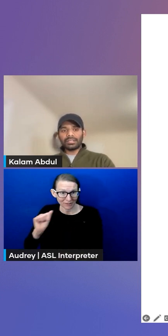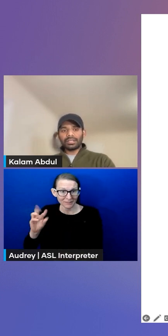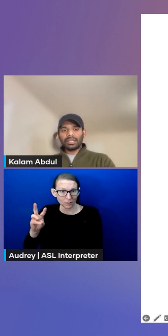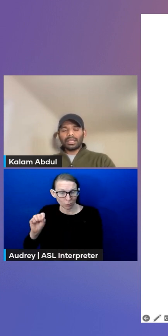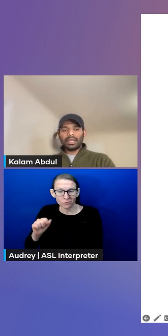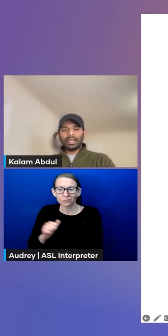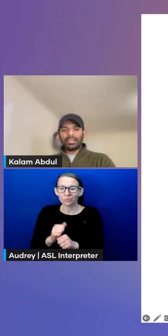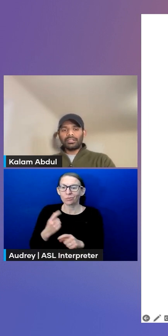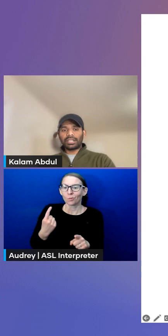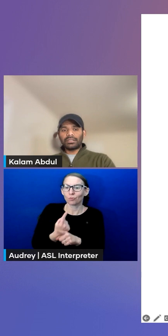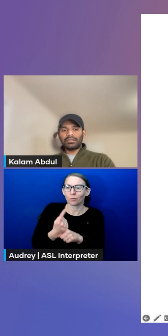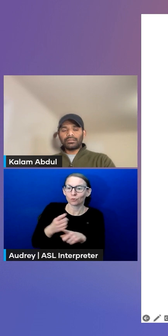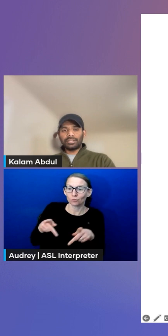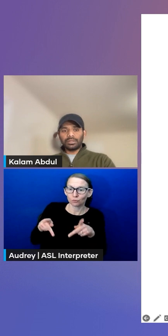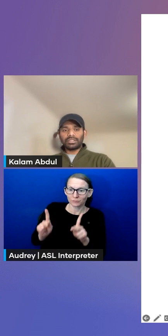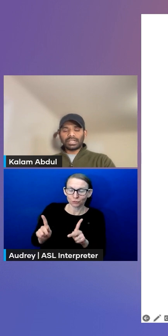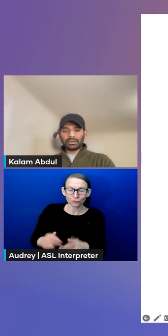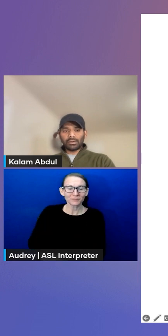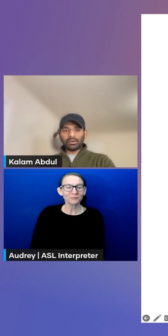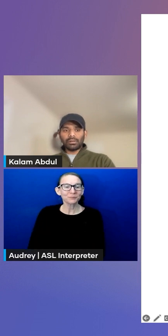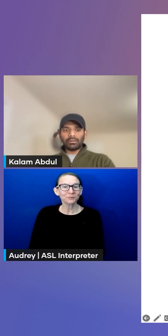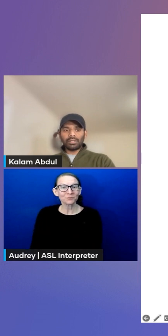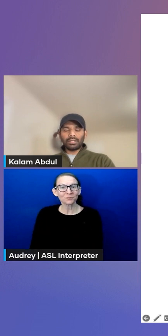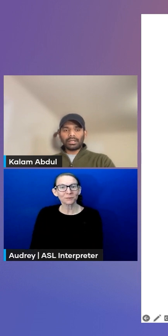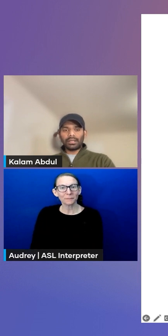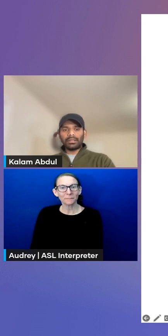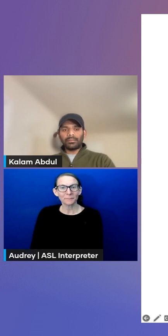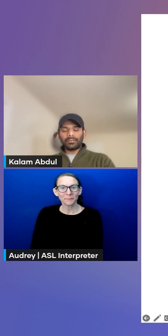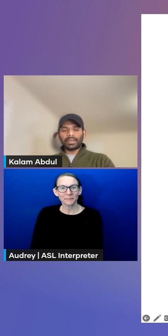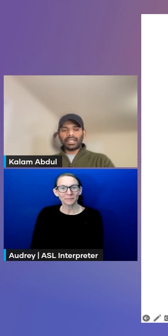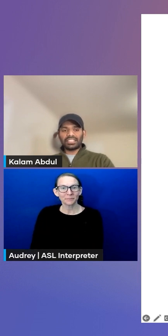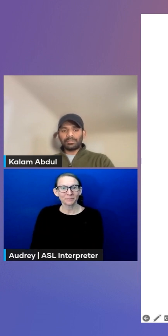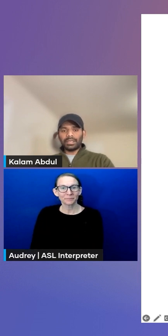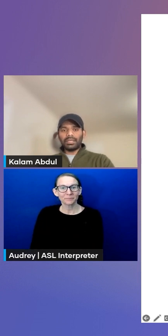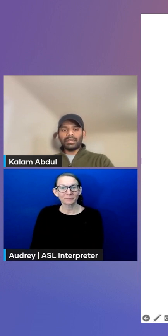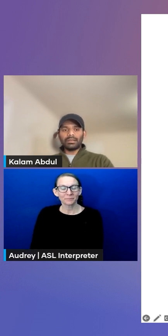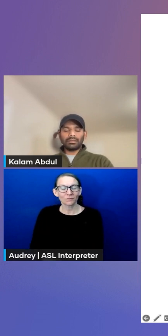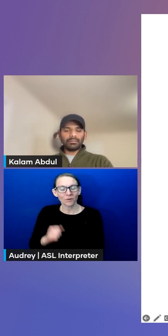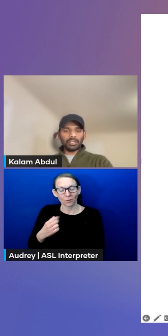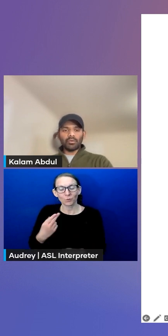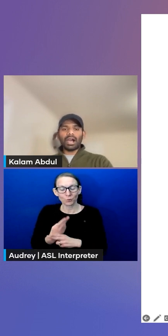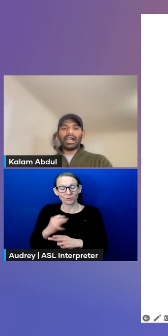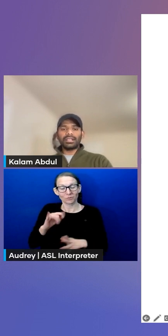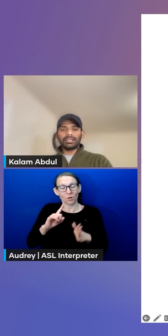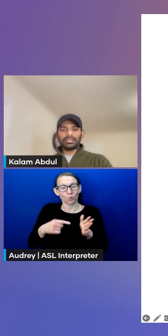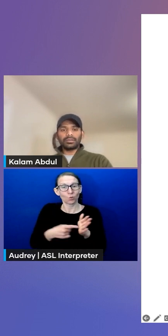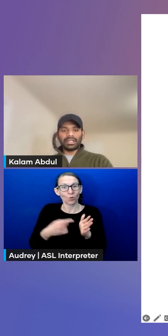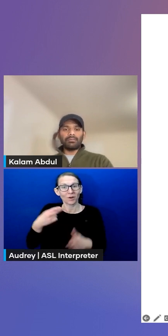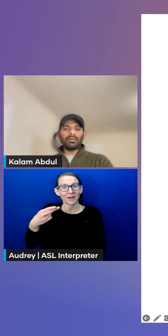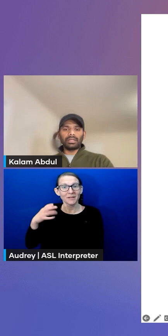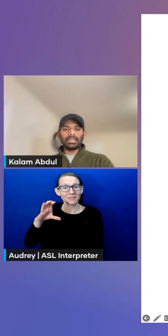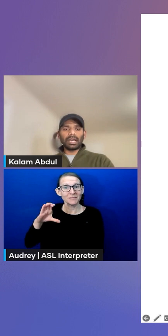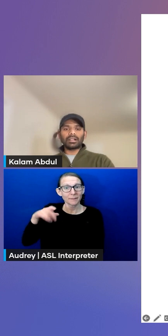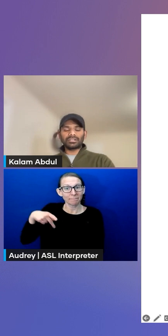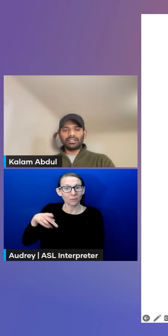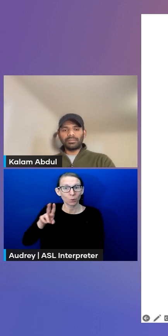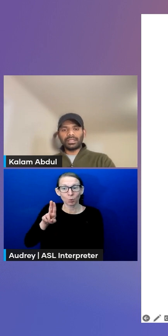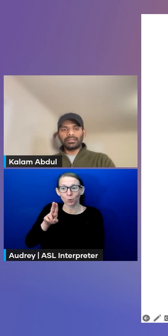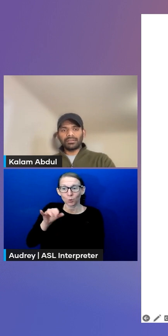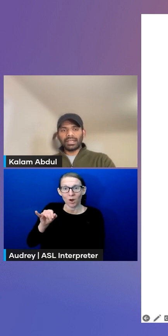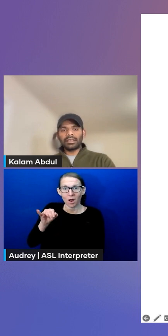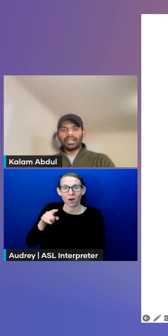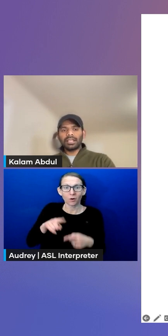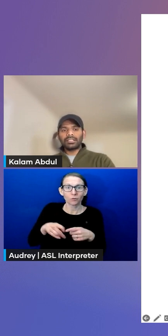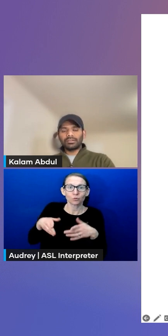permissions. And you can use that role in HCP UI to enable the log